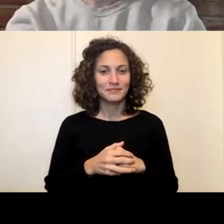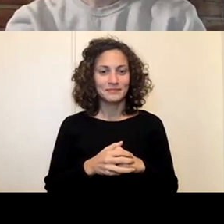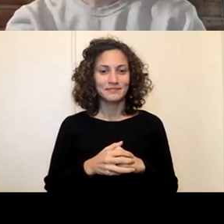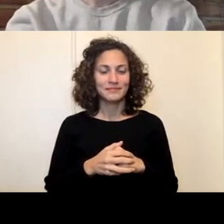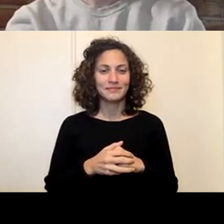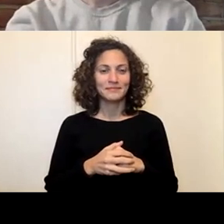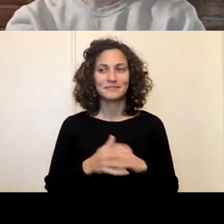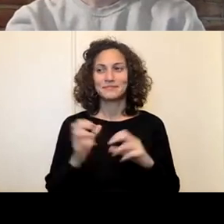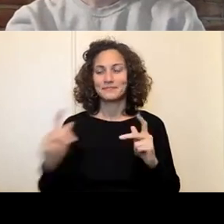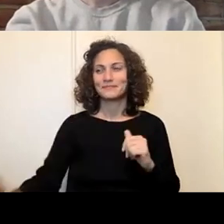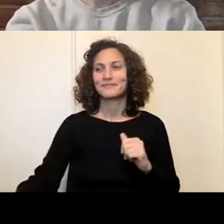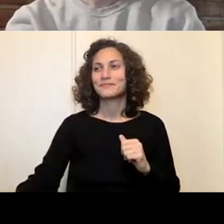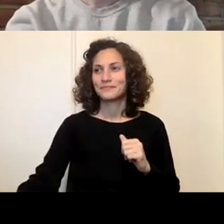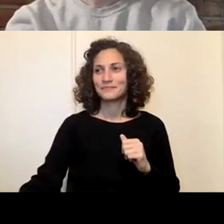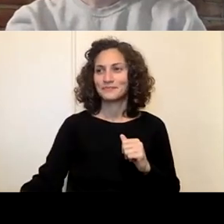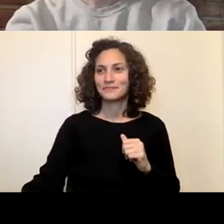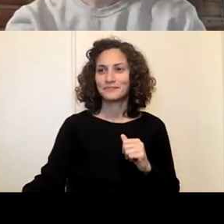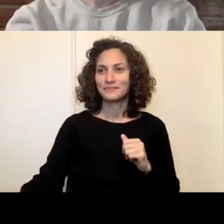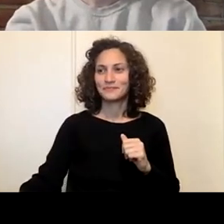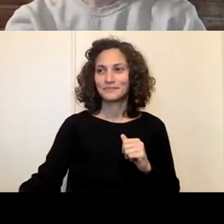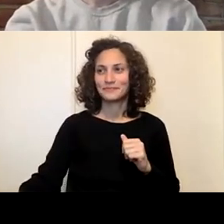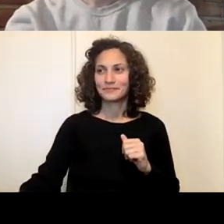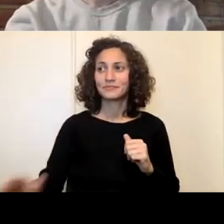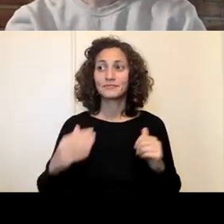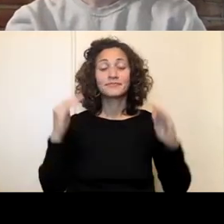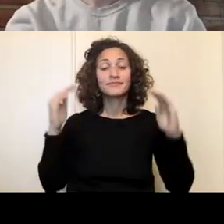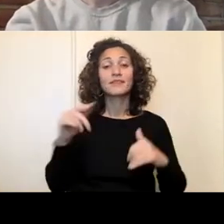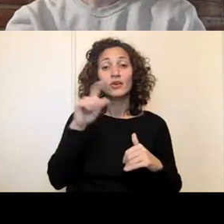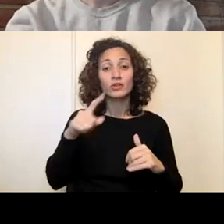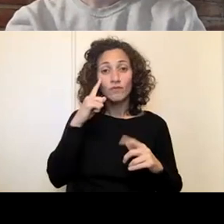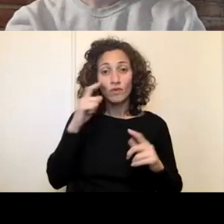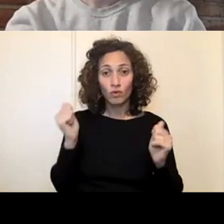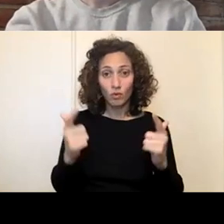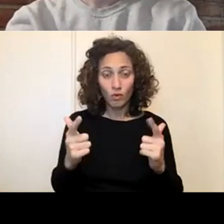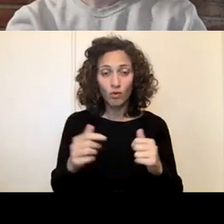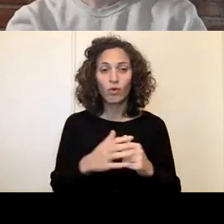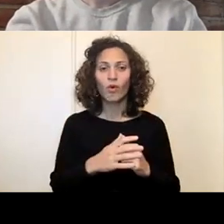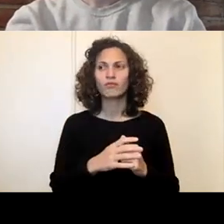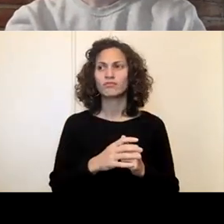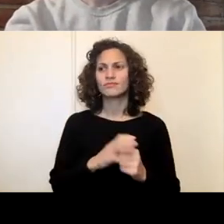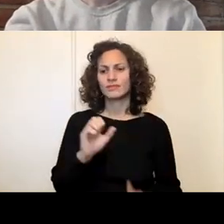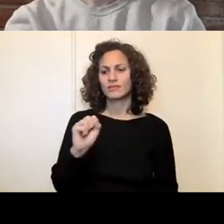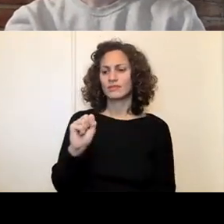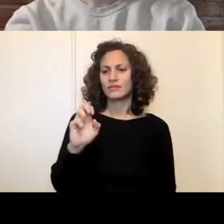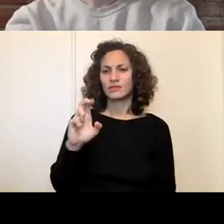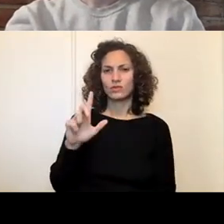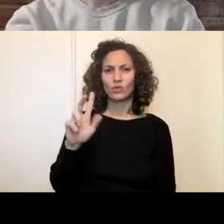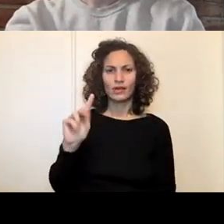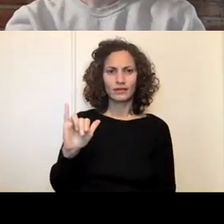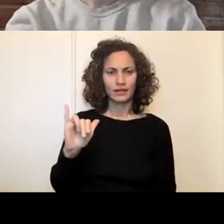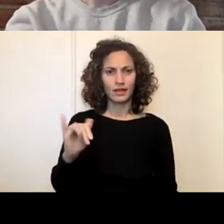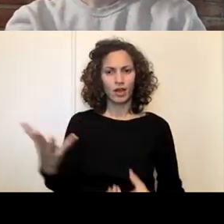So the next question I had for everyone is, embracing your sexuality can be very liberating and